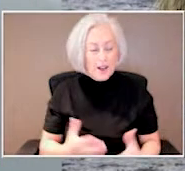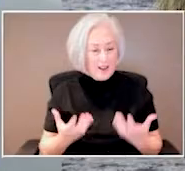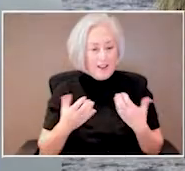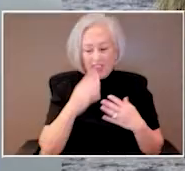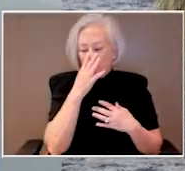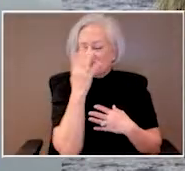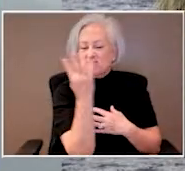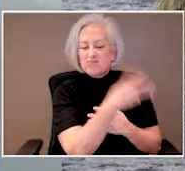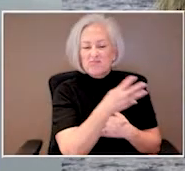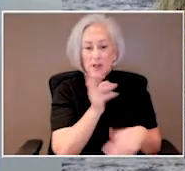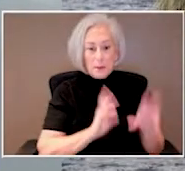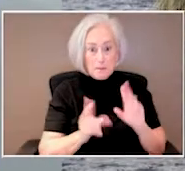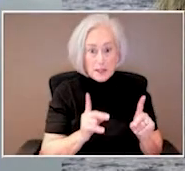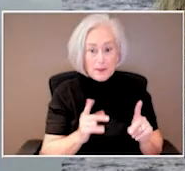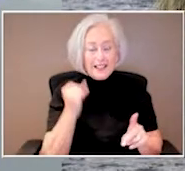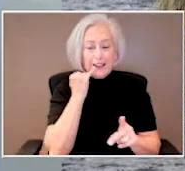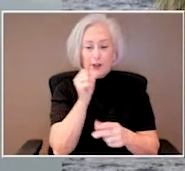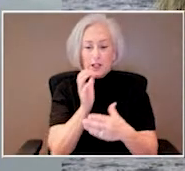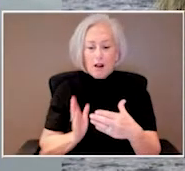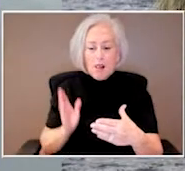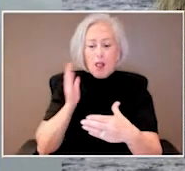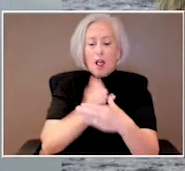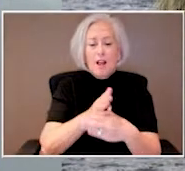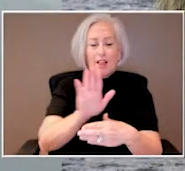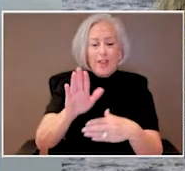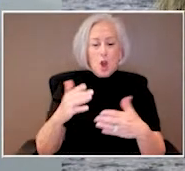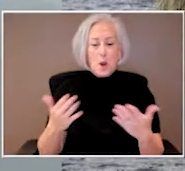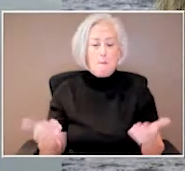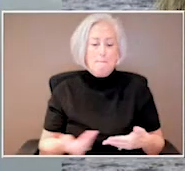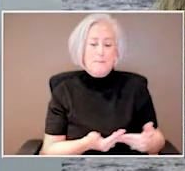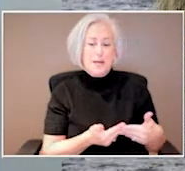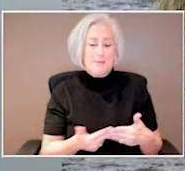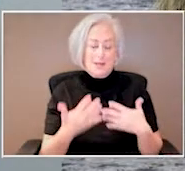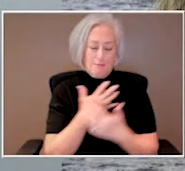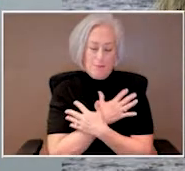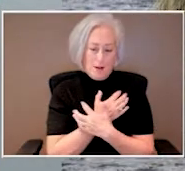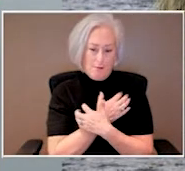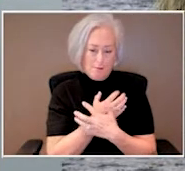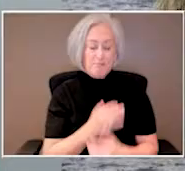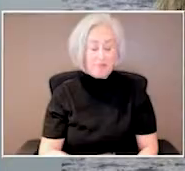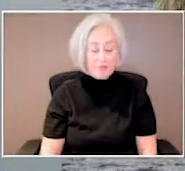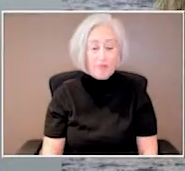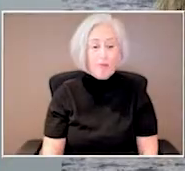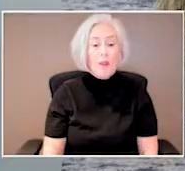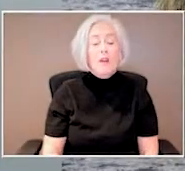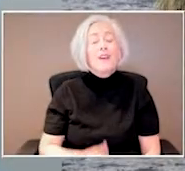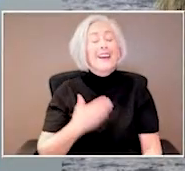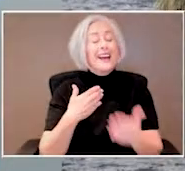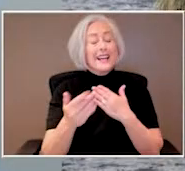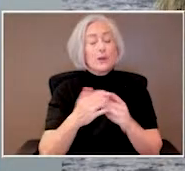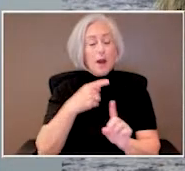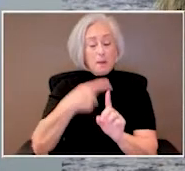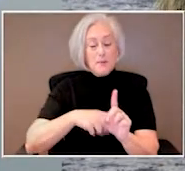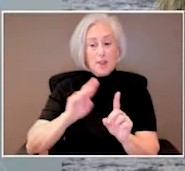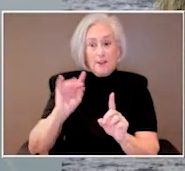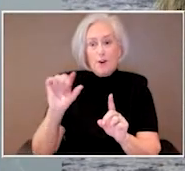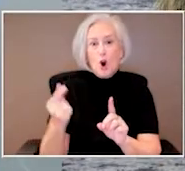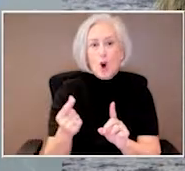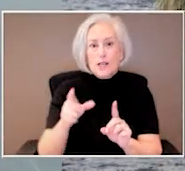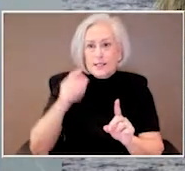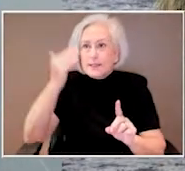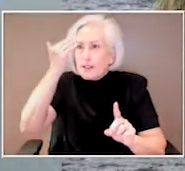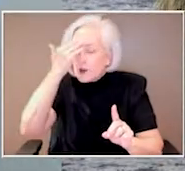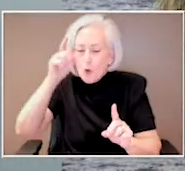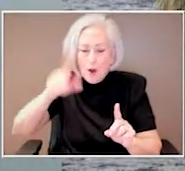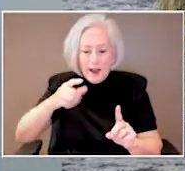long as we don't interfere with the little ones. And so August comes around and they know they have to start eating